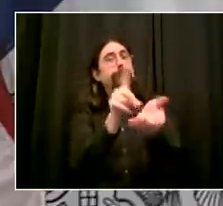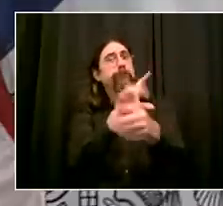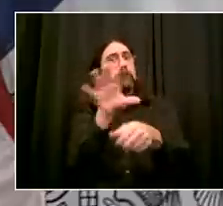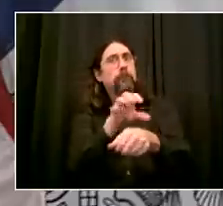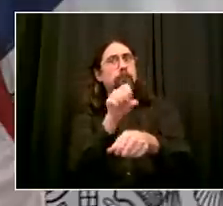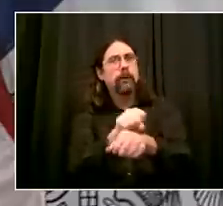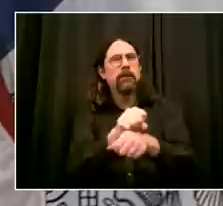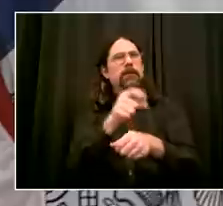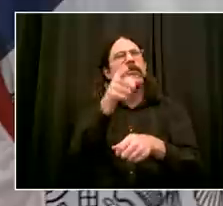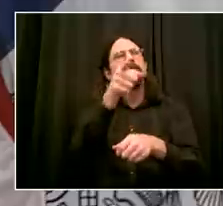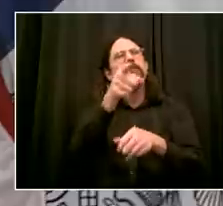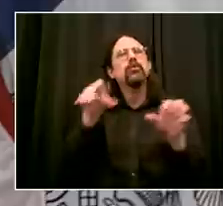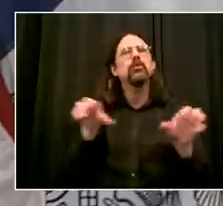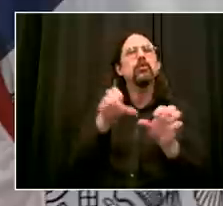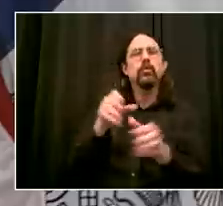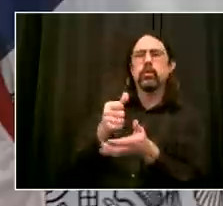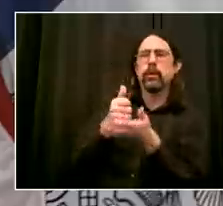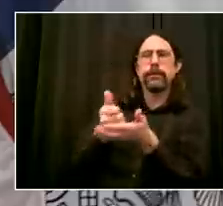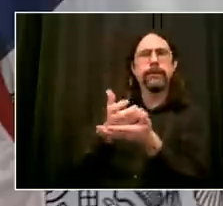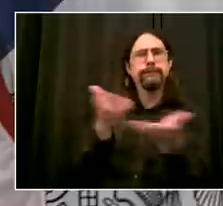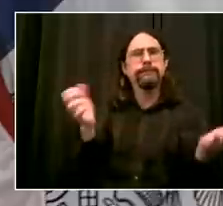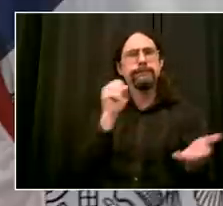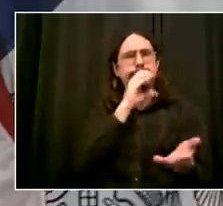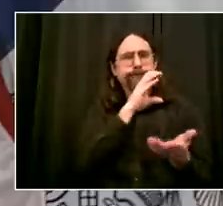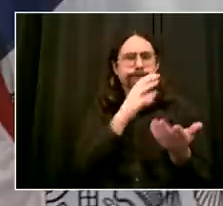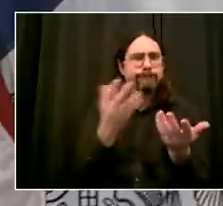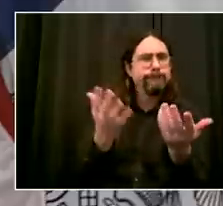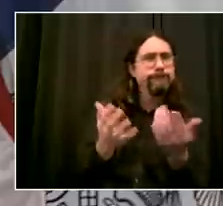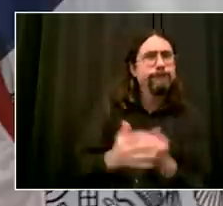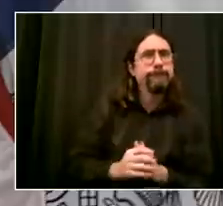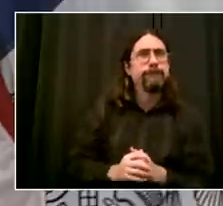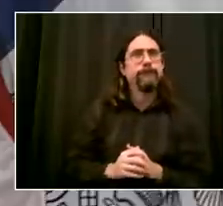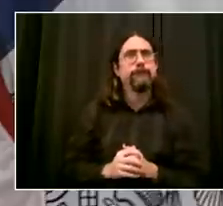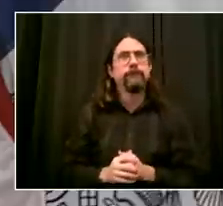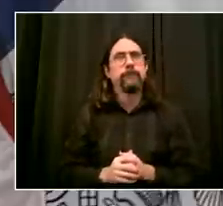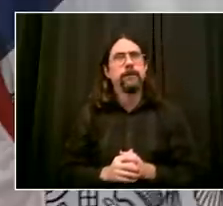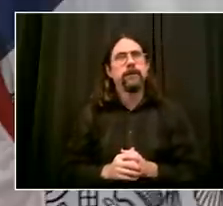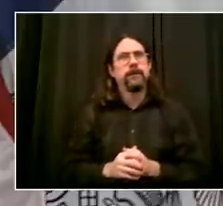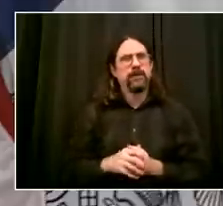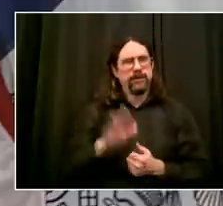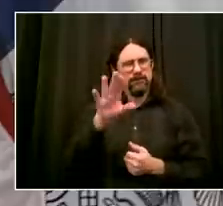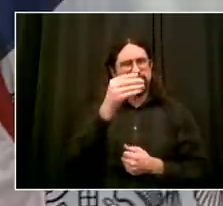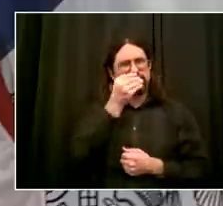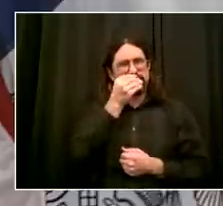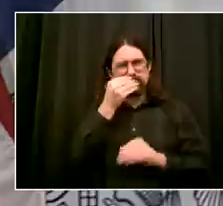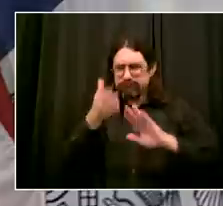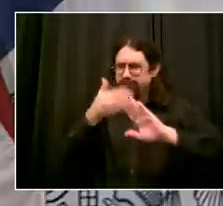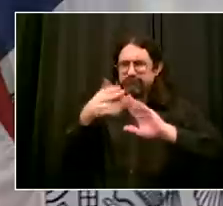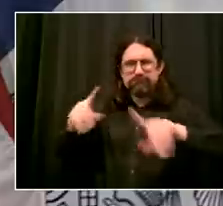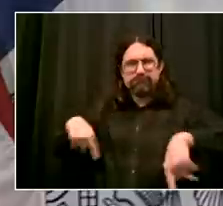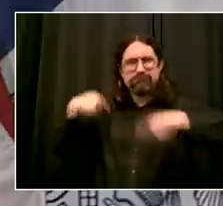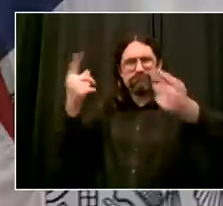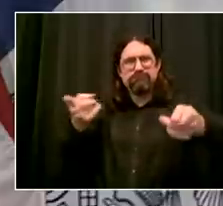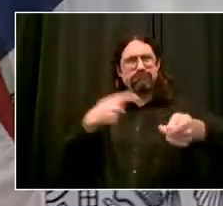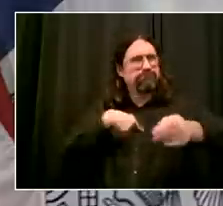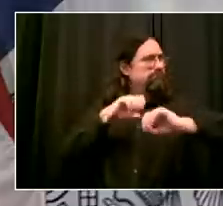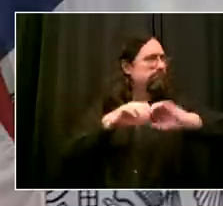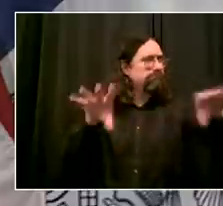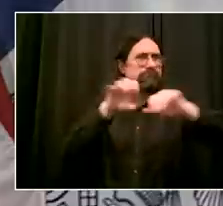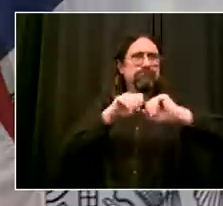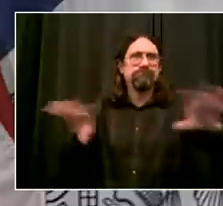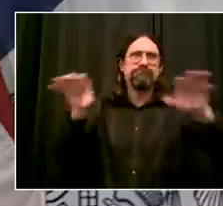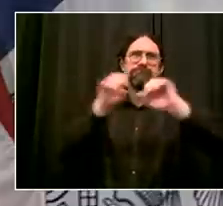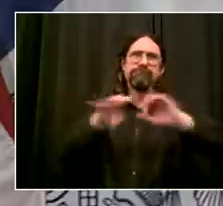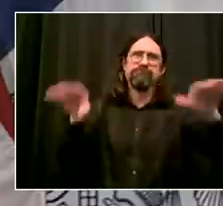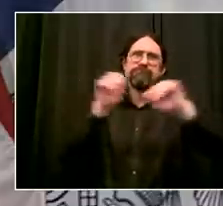had that from the very beginning. Any senior who cannot get food themselves or have someone bring it to them and needs it delivered, we